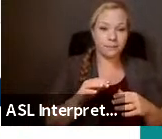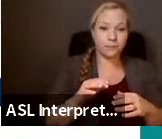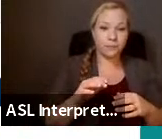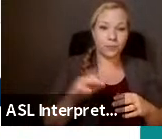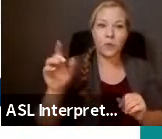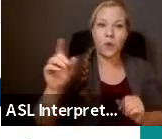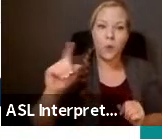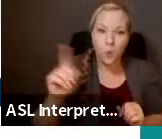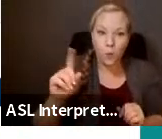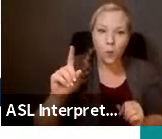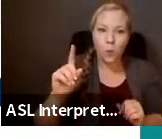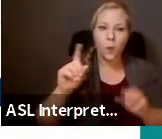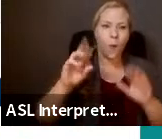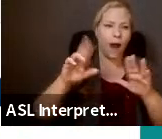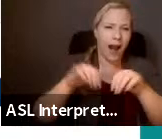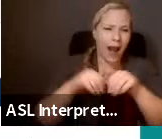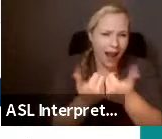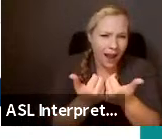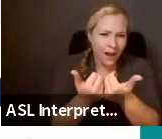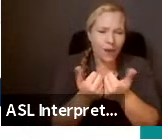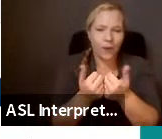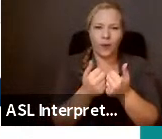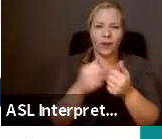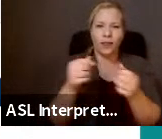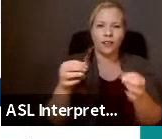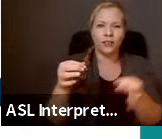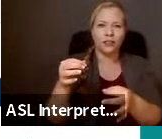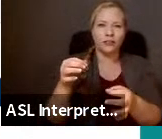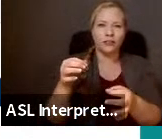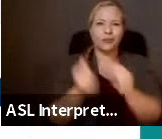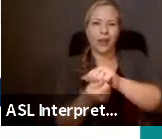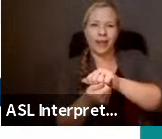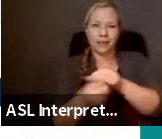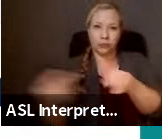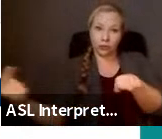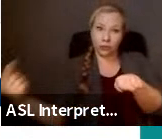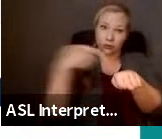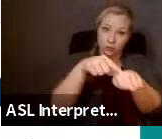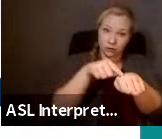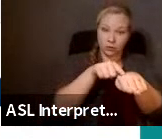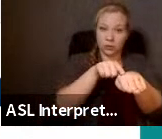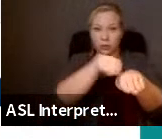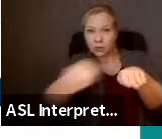interchange environment, depending on what streets connect to